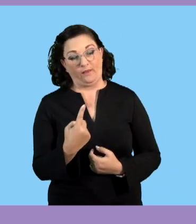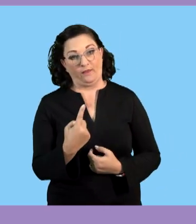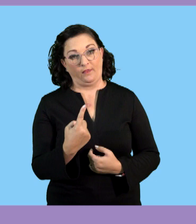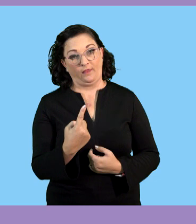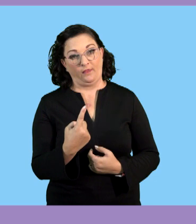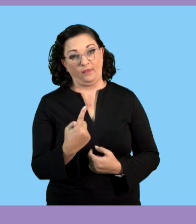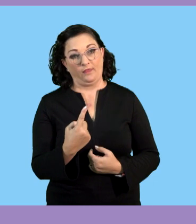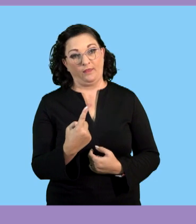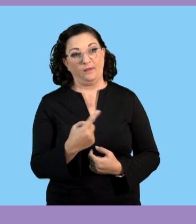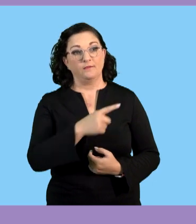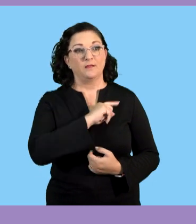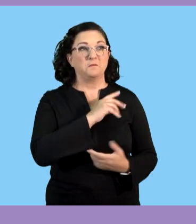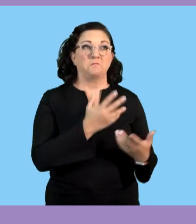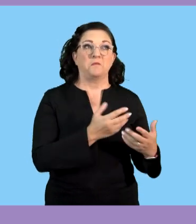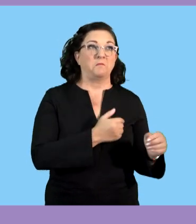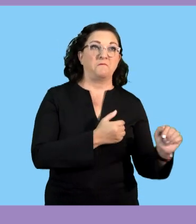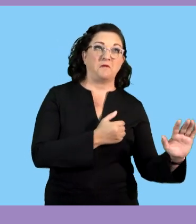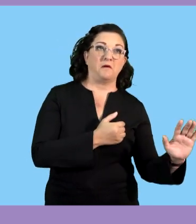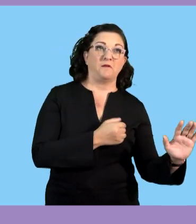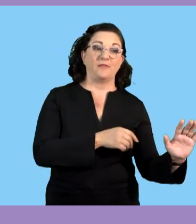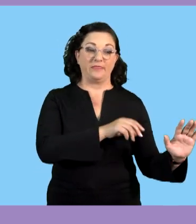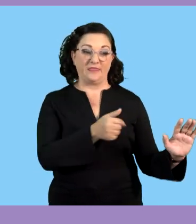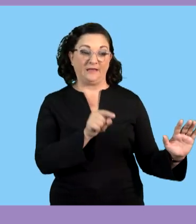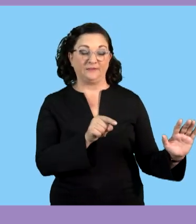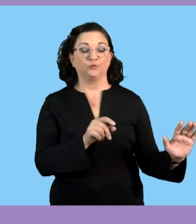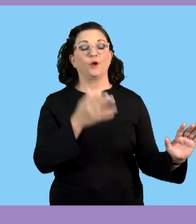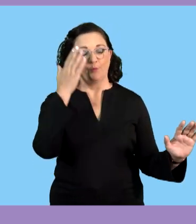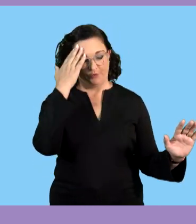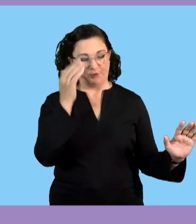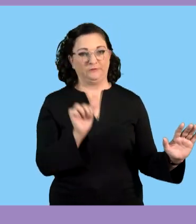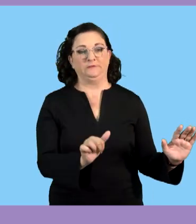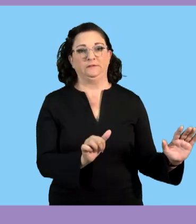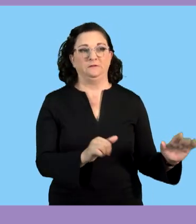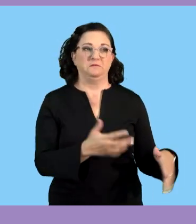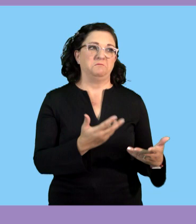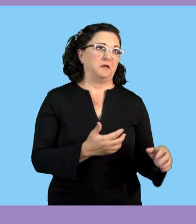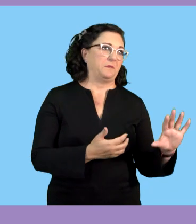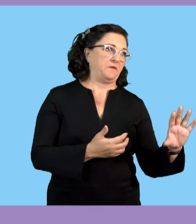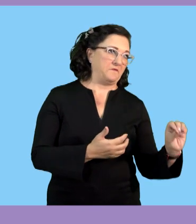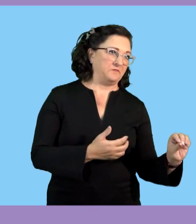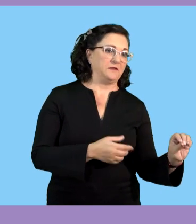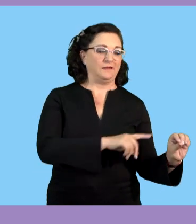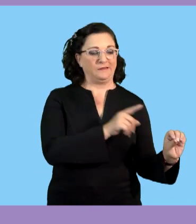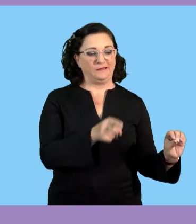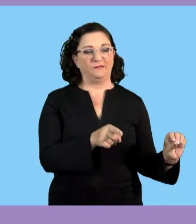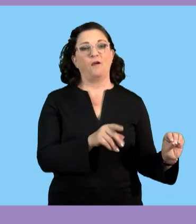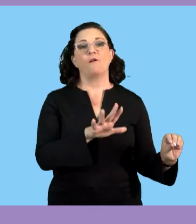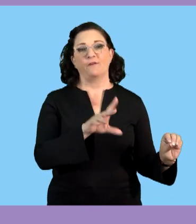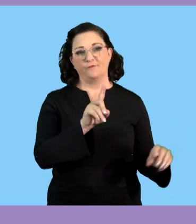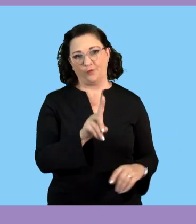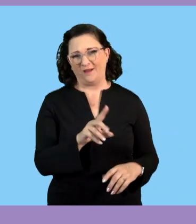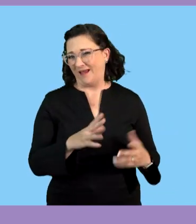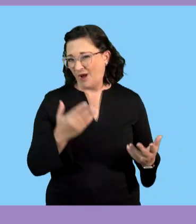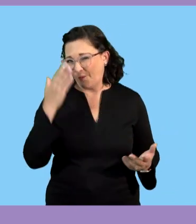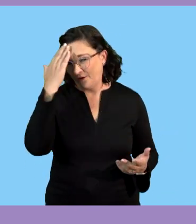1. So in other words, if x is 5, then we know the next number will be 6. If x is 50, we know the next number will be